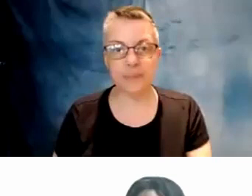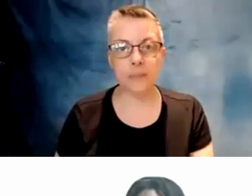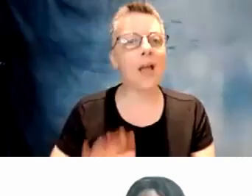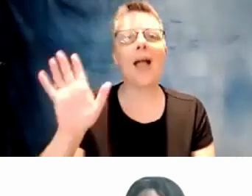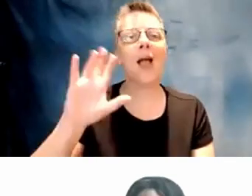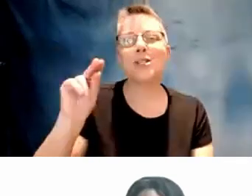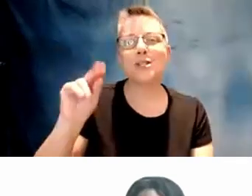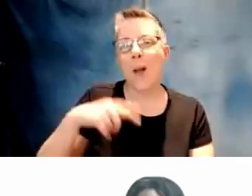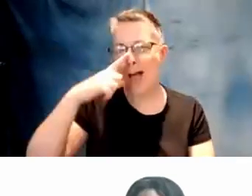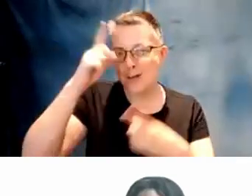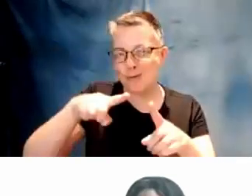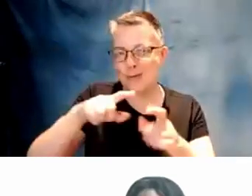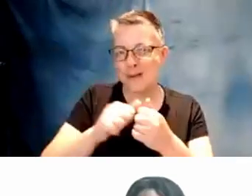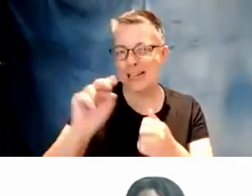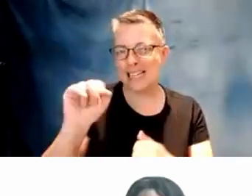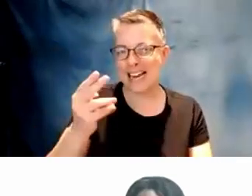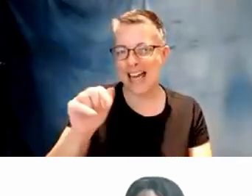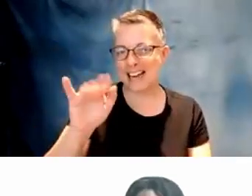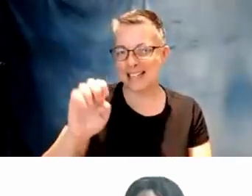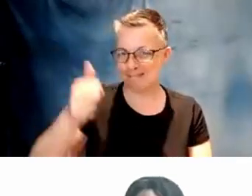was just agreeing with Natalie.